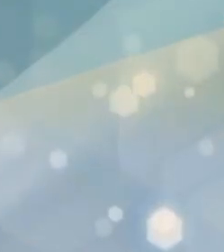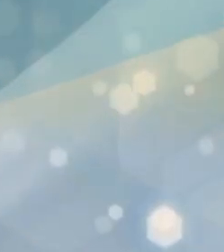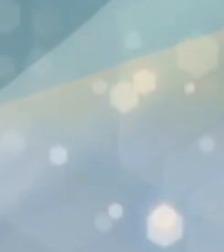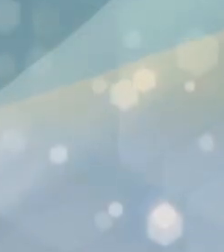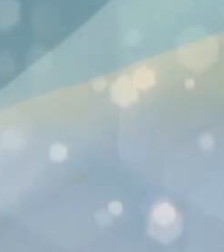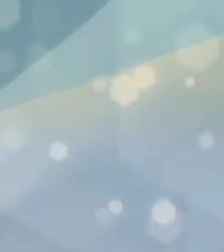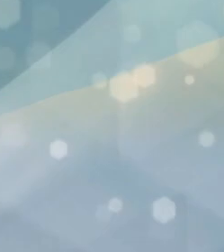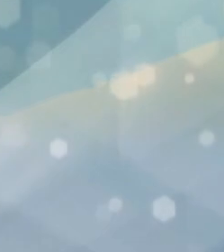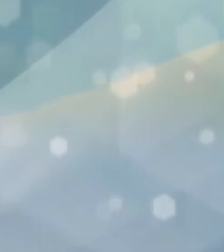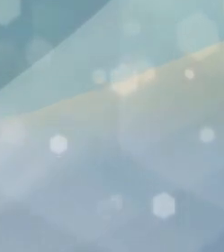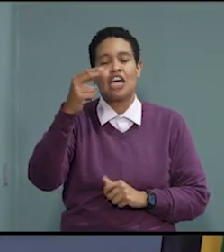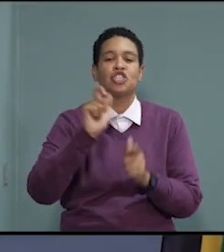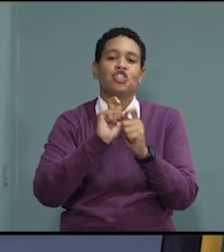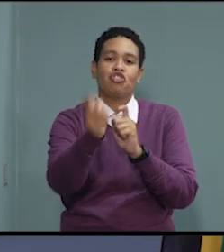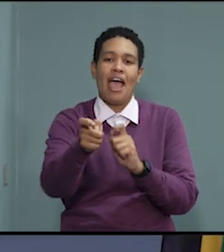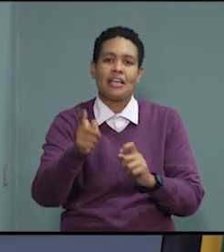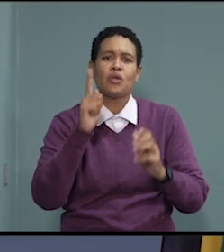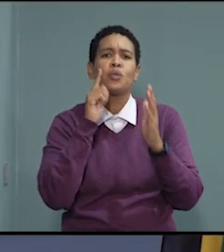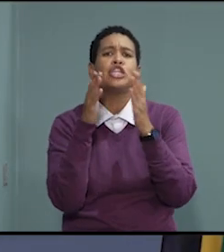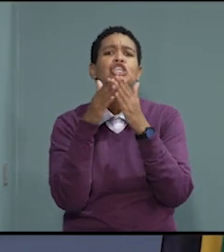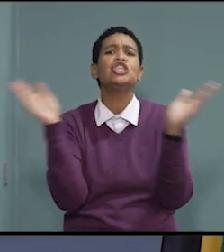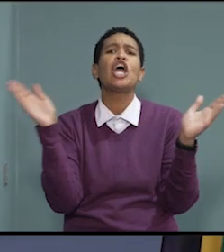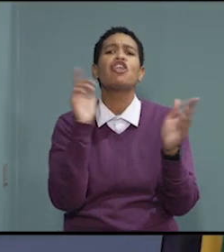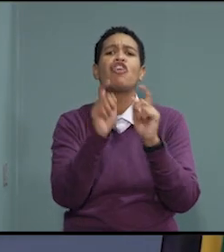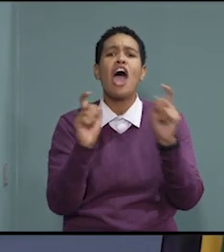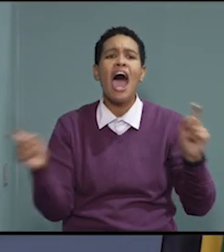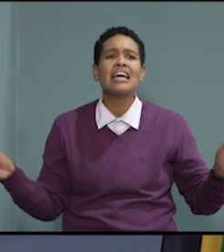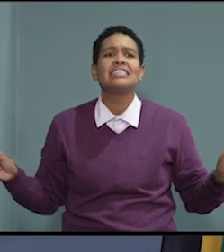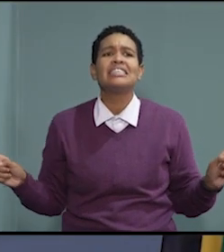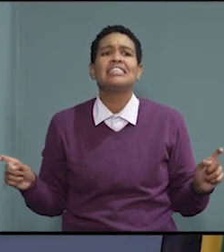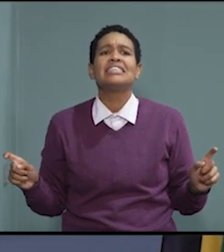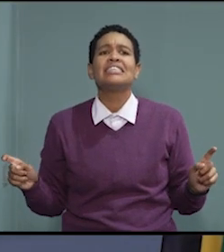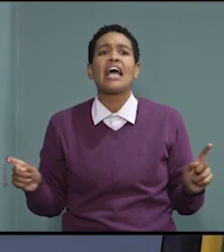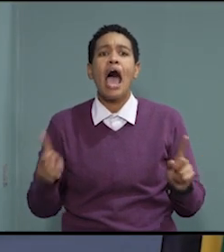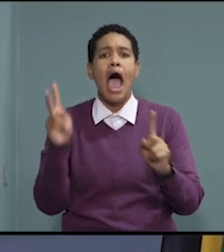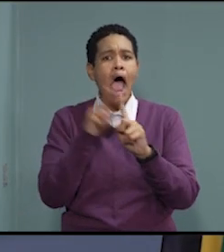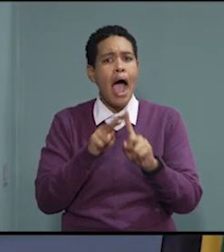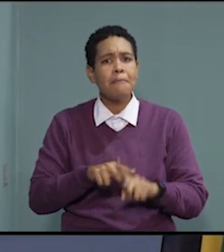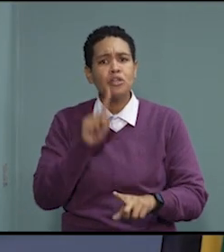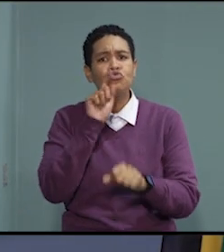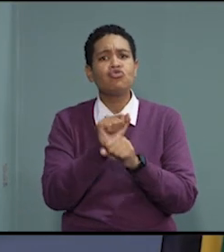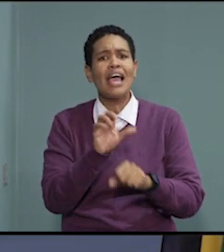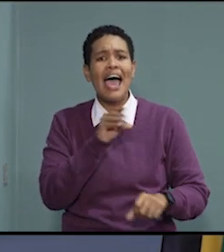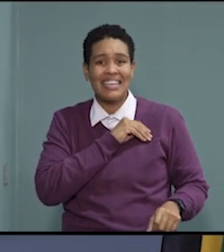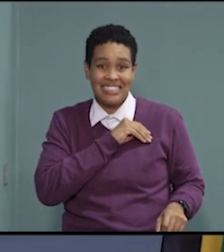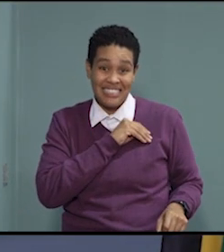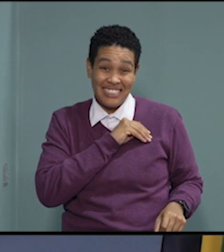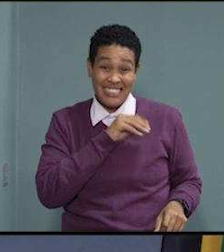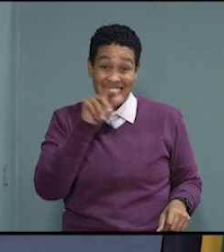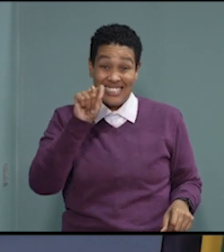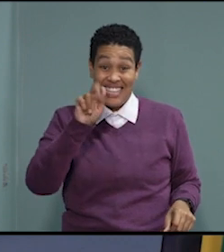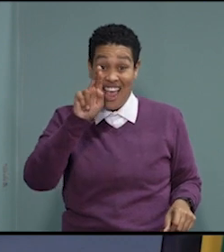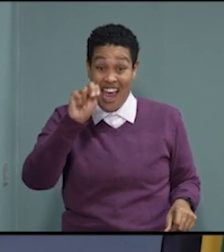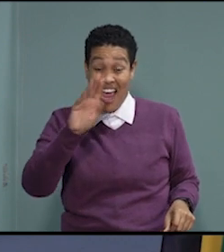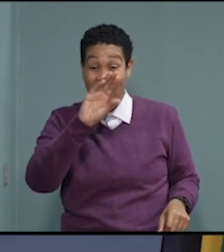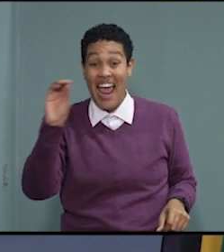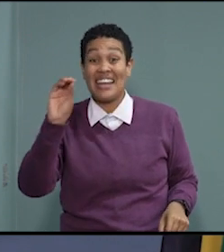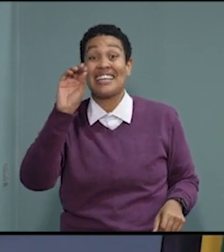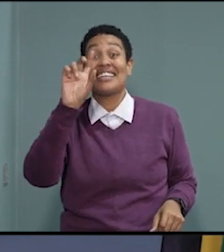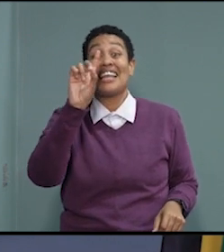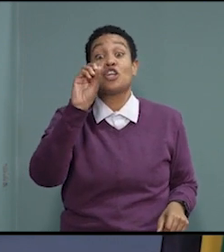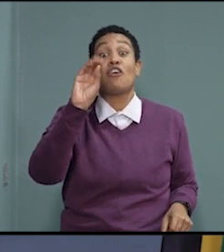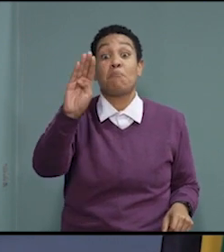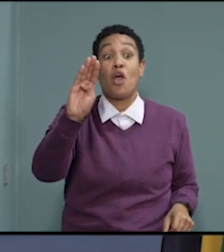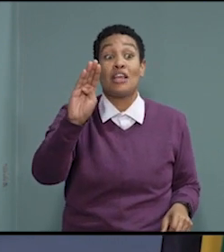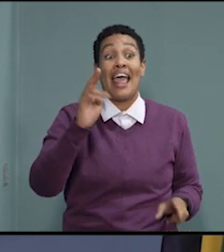respect to the general grants, the application is accepted once the TRN and the date of birth and the